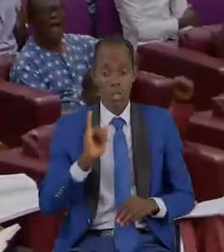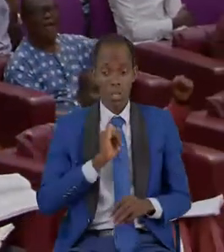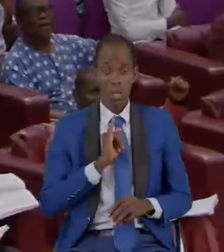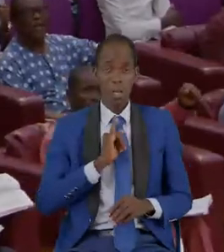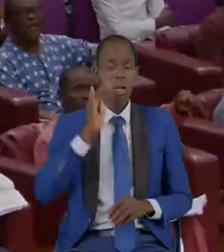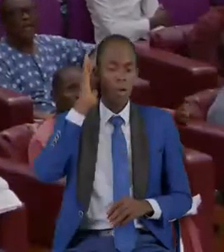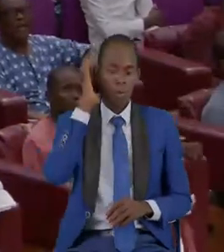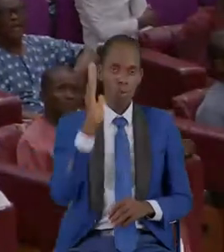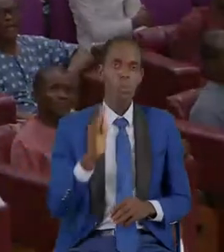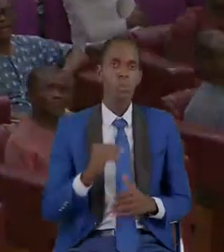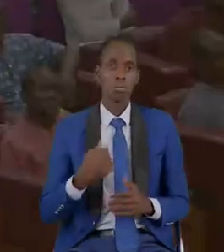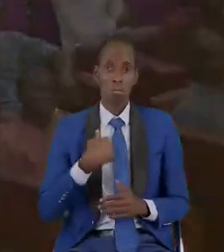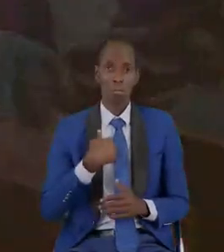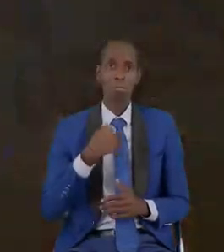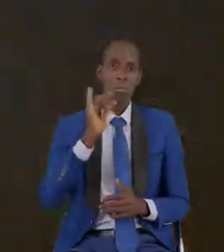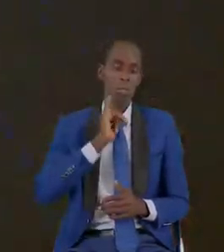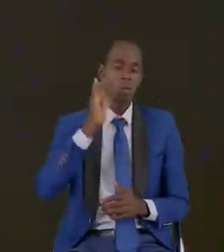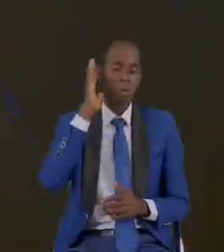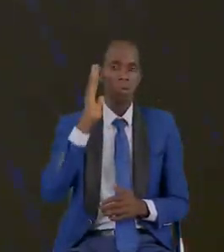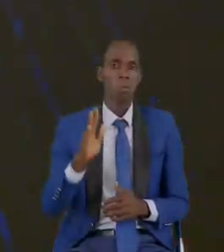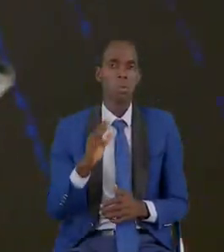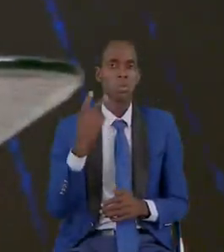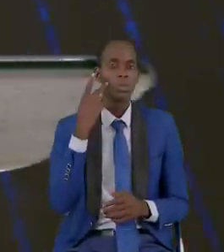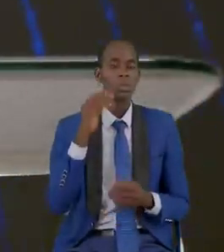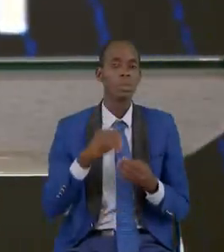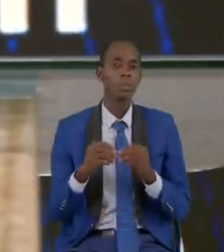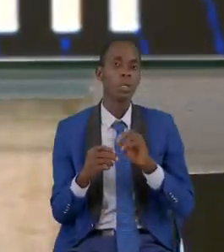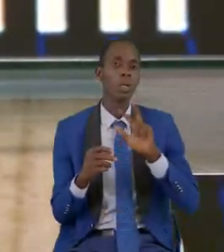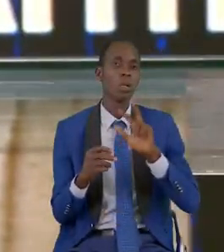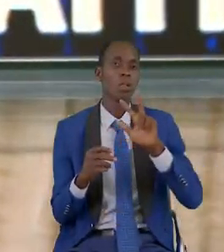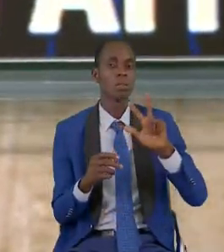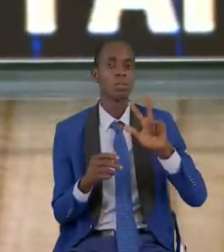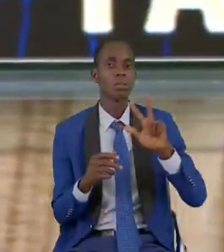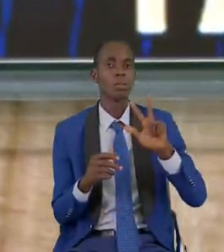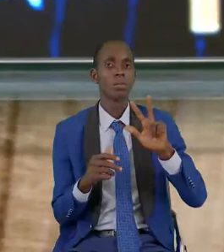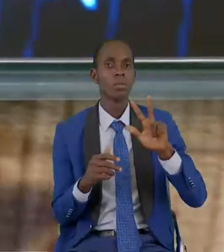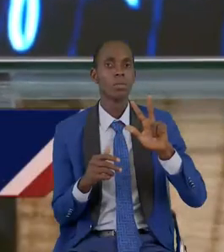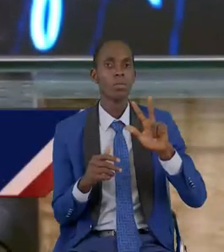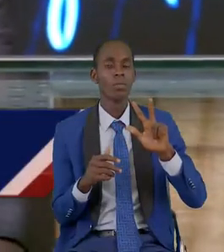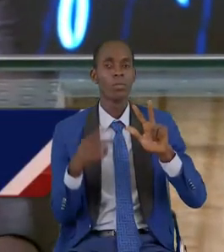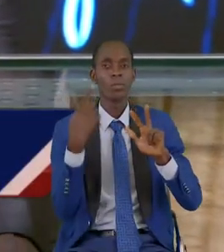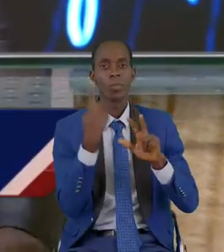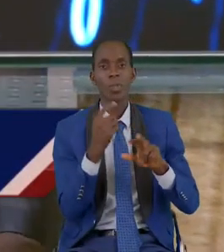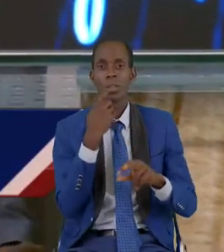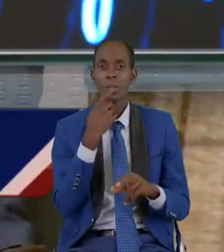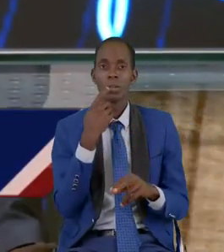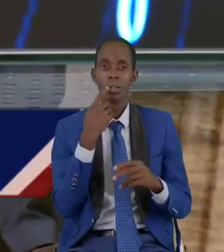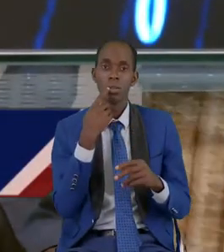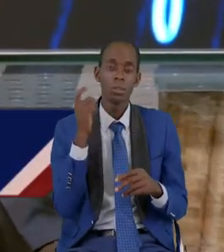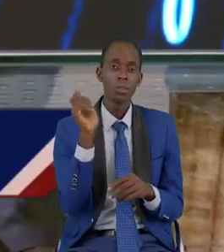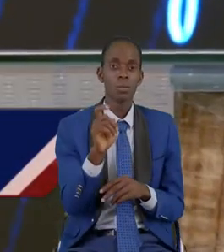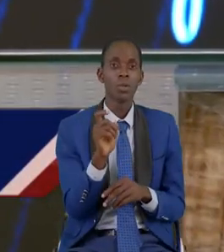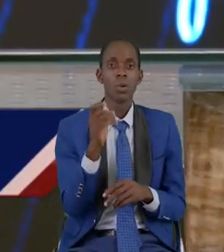I will. Look at number three there. Number three there is the decree of delivering